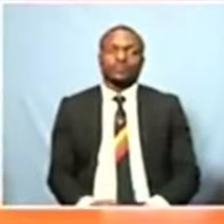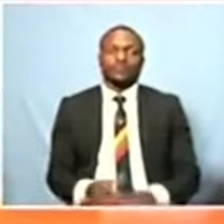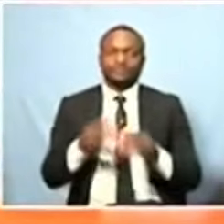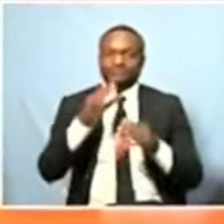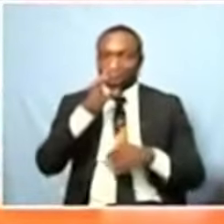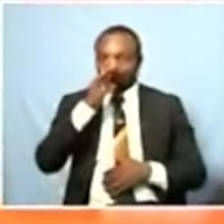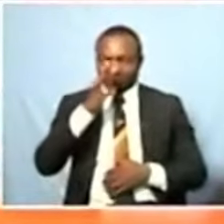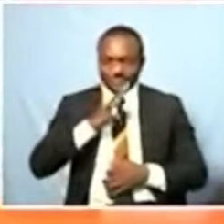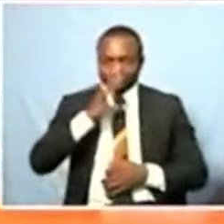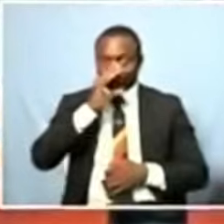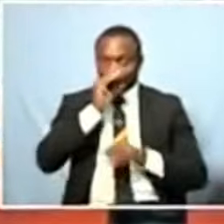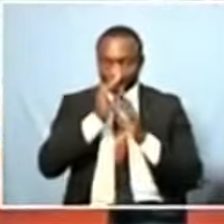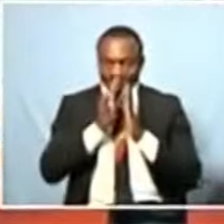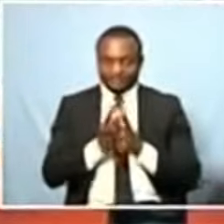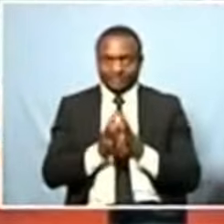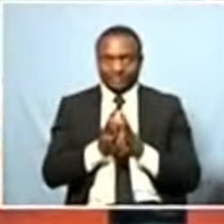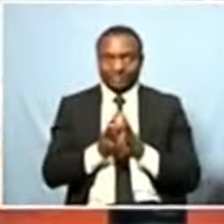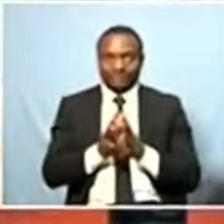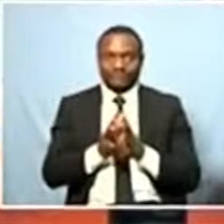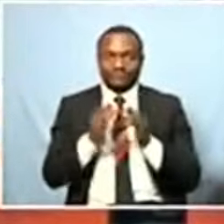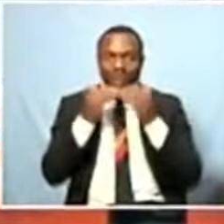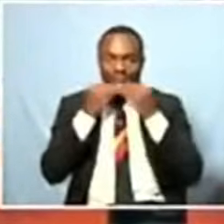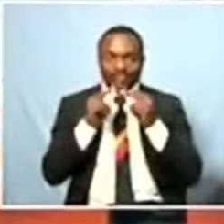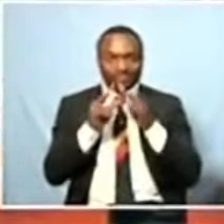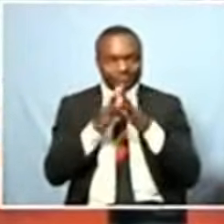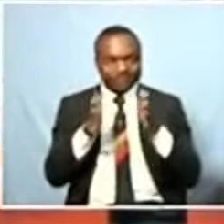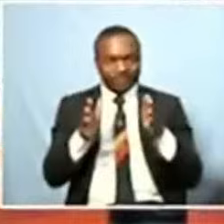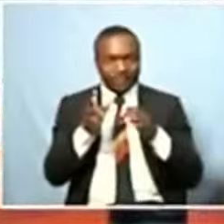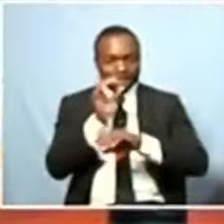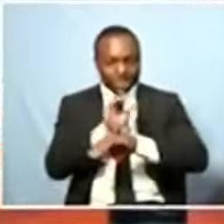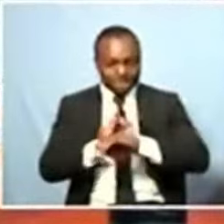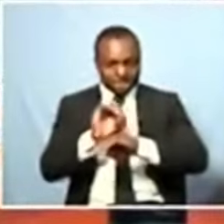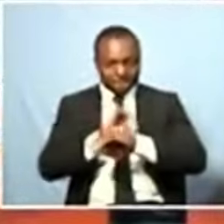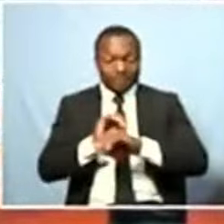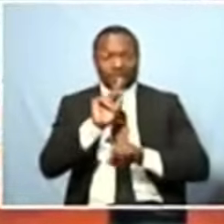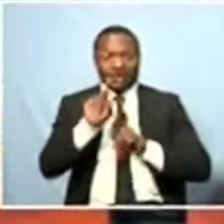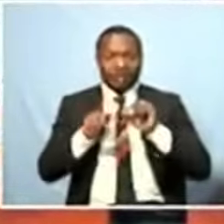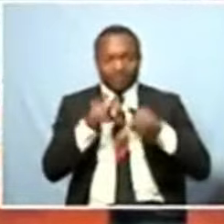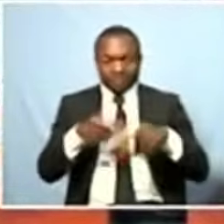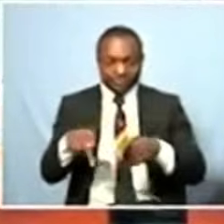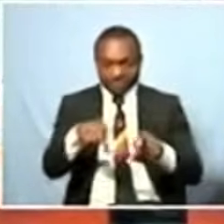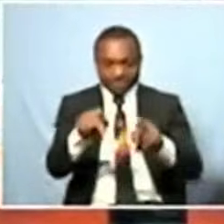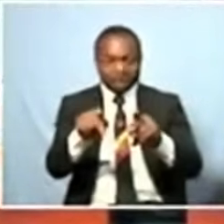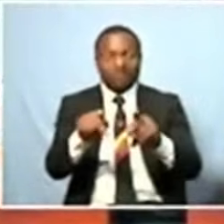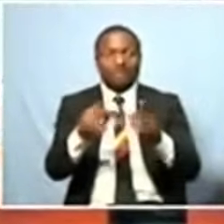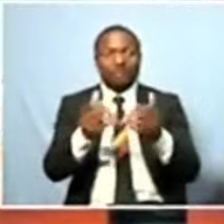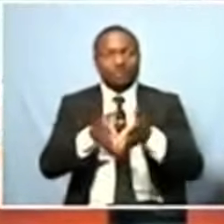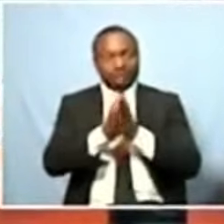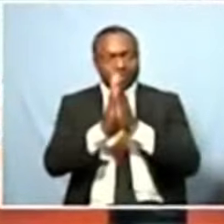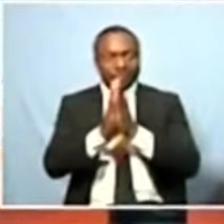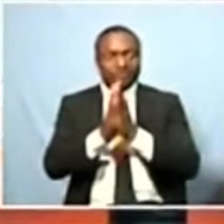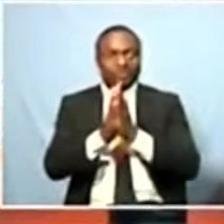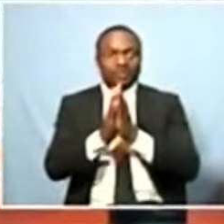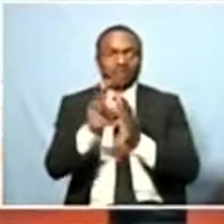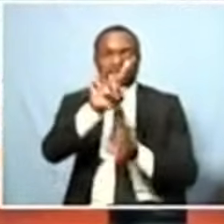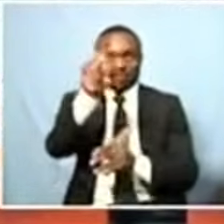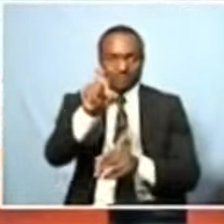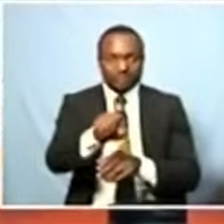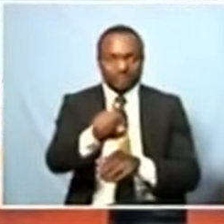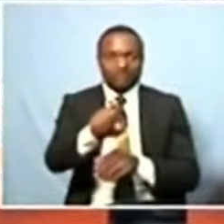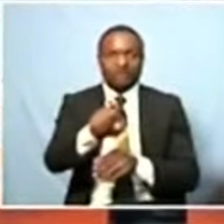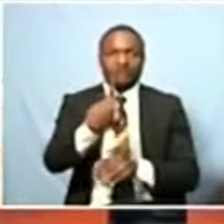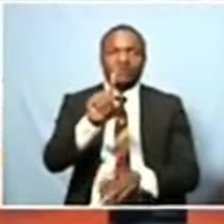Madam Speaker, thank you very much for the opportunity. The people of Kasenengwa would like to ask question